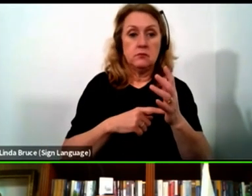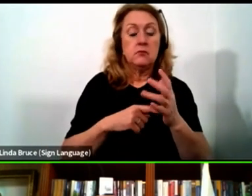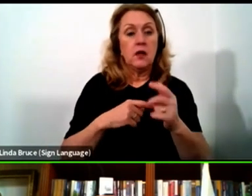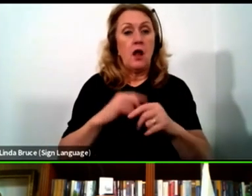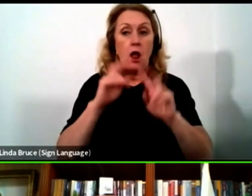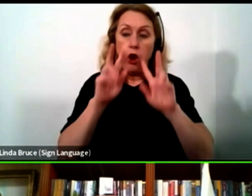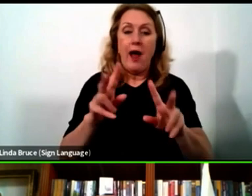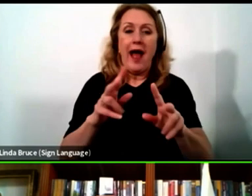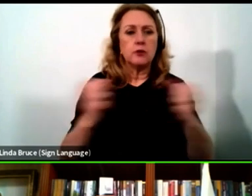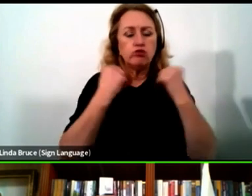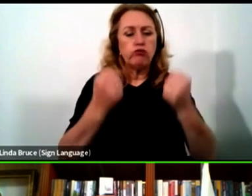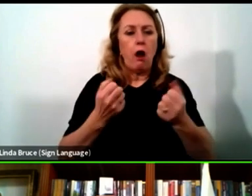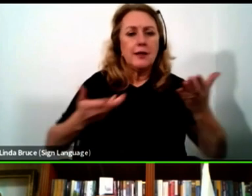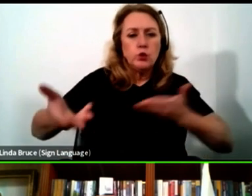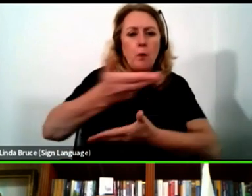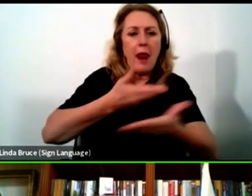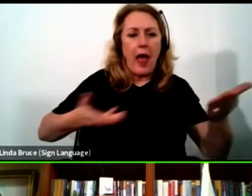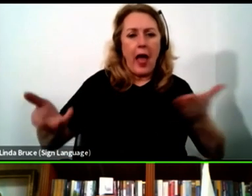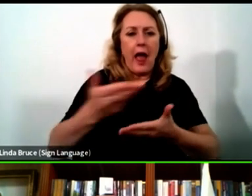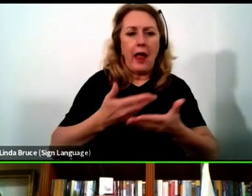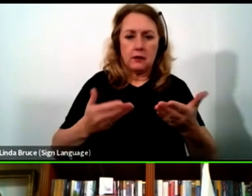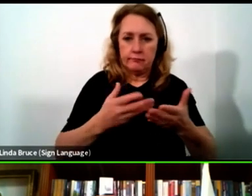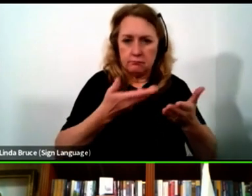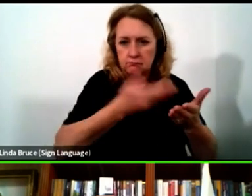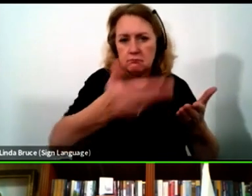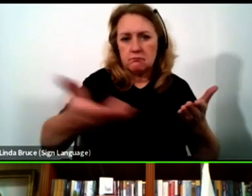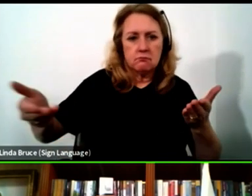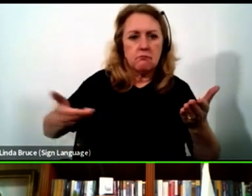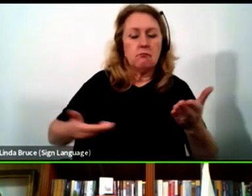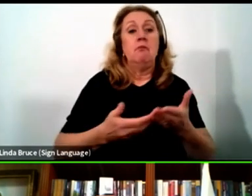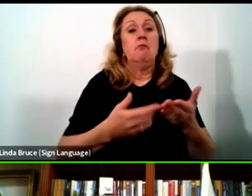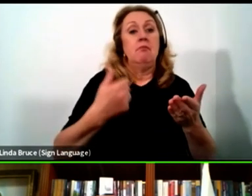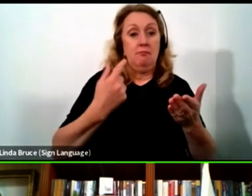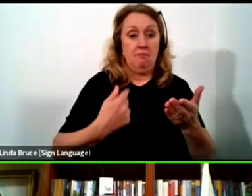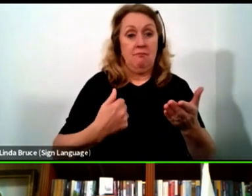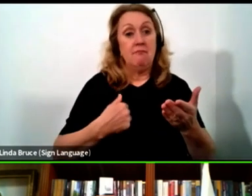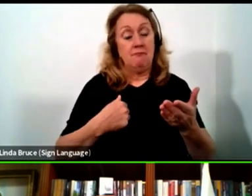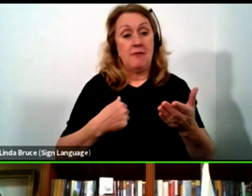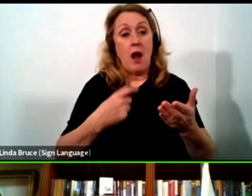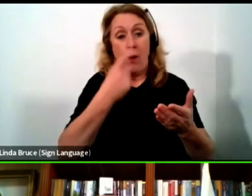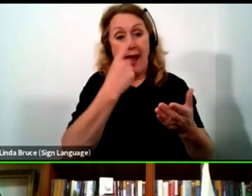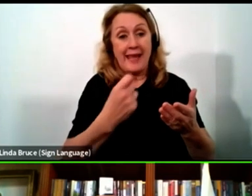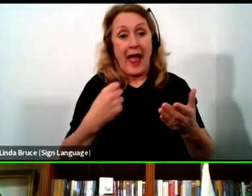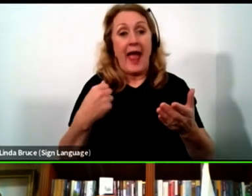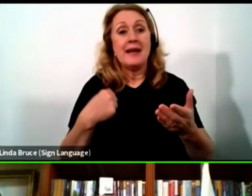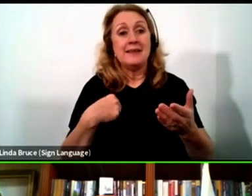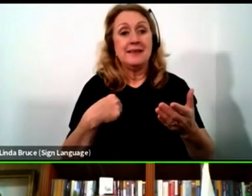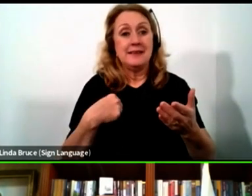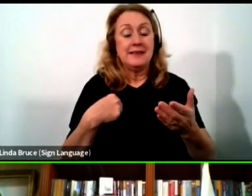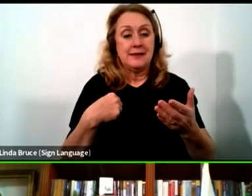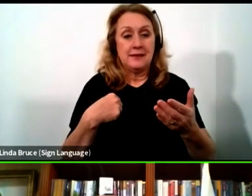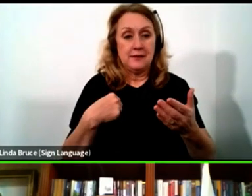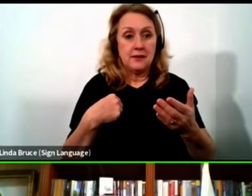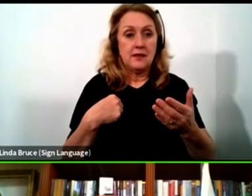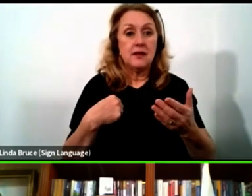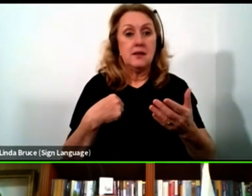supply chain. And in the context of that, move up in terms of building comparative,